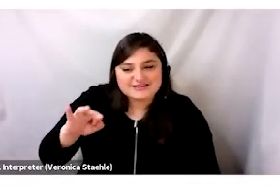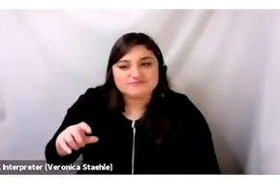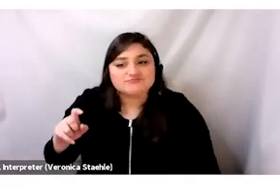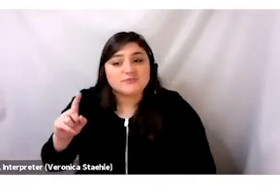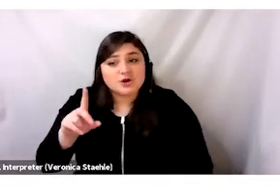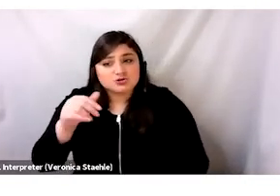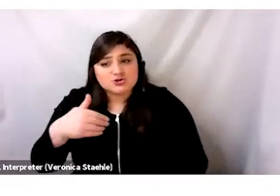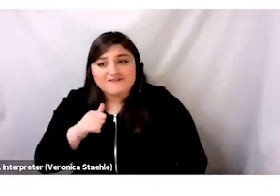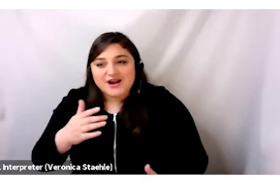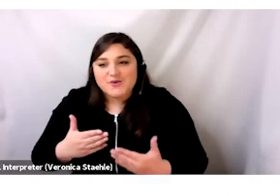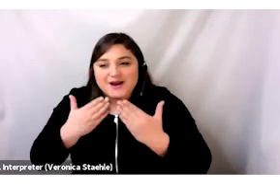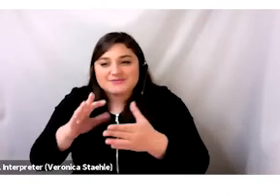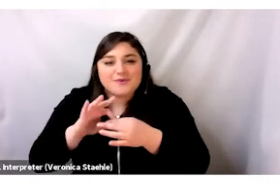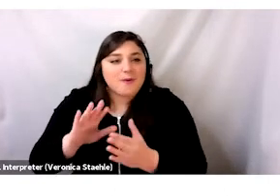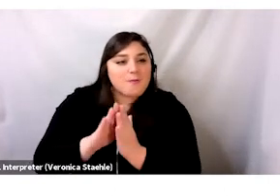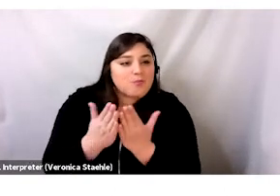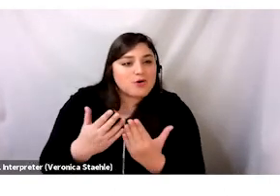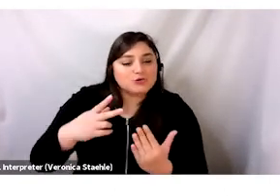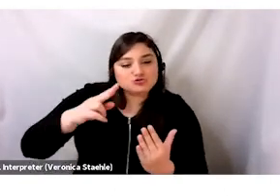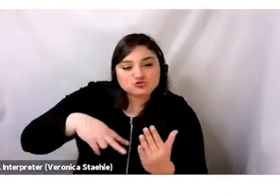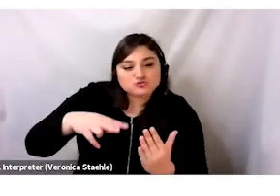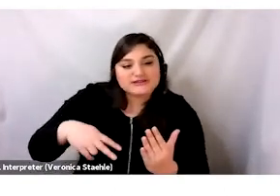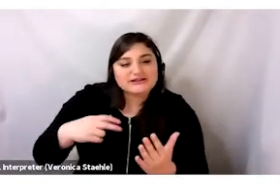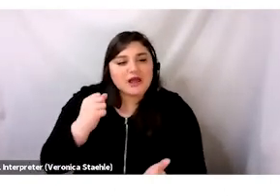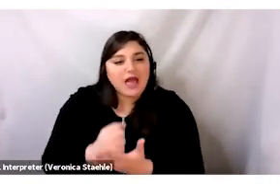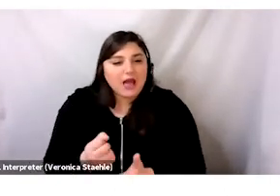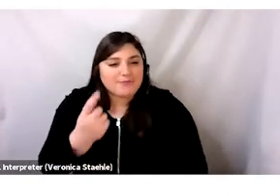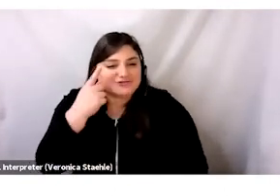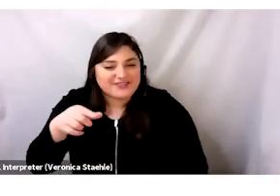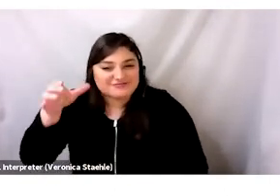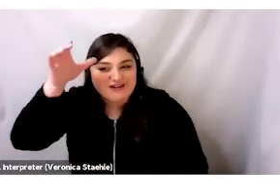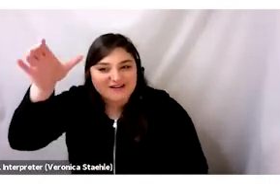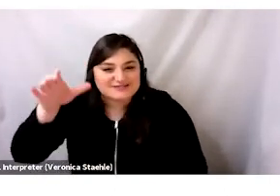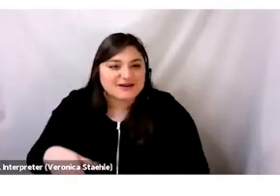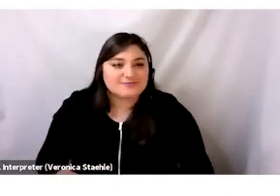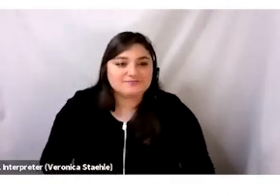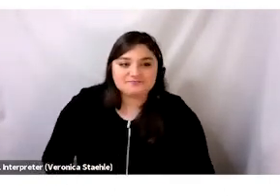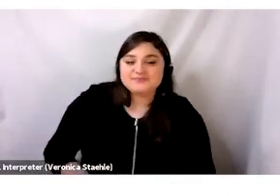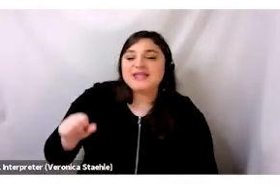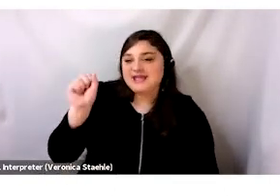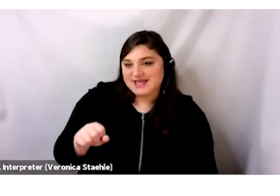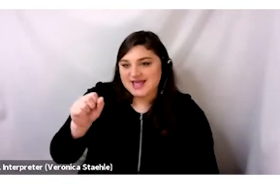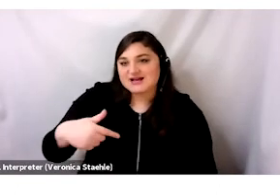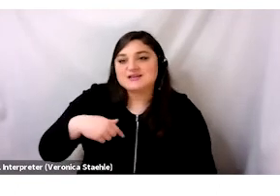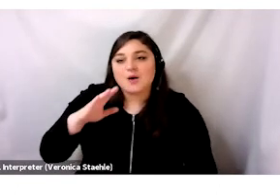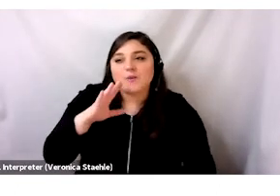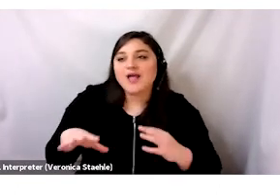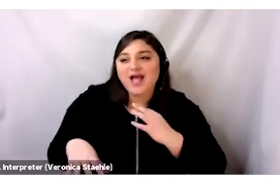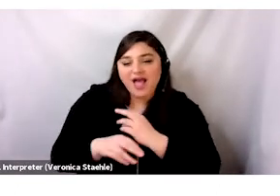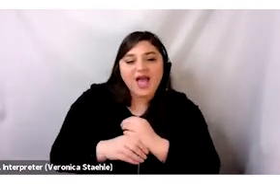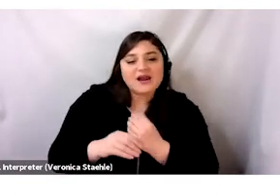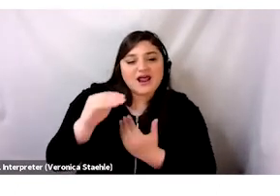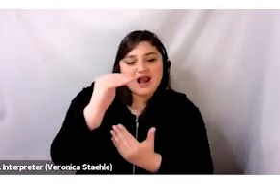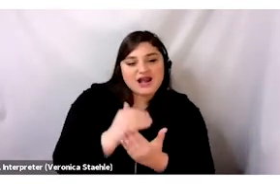any recommendations for books to read to understand more about these foundational concepts? Yes, I